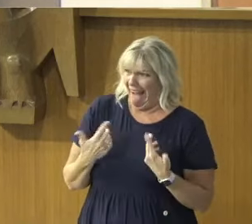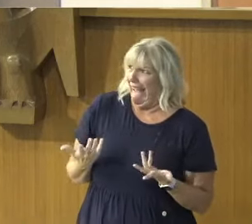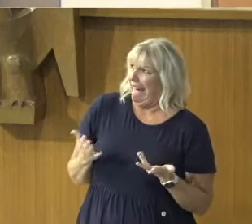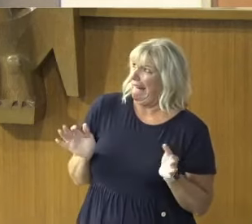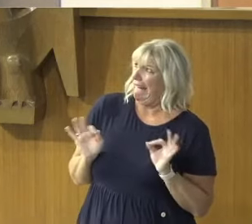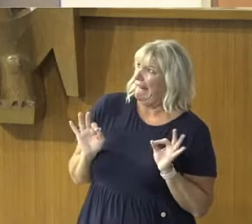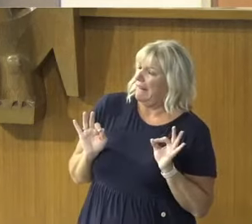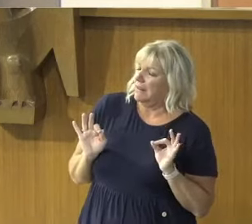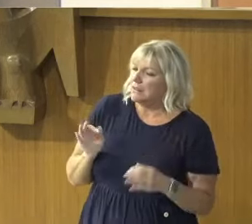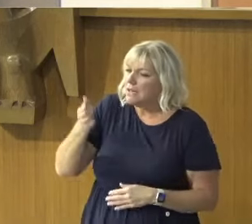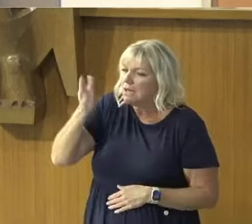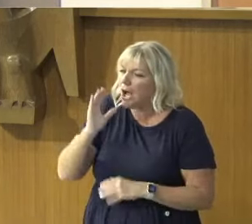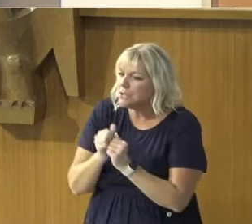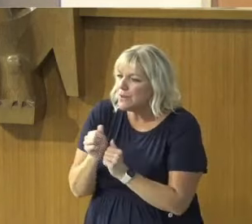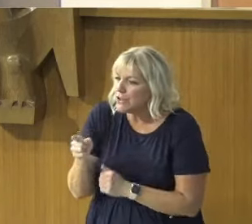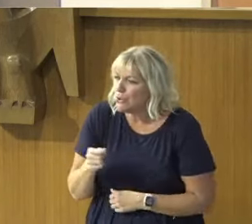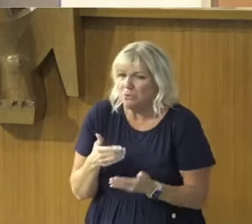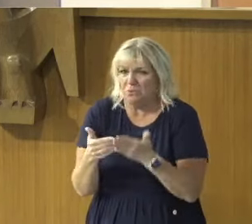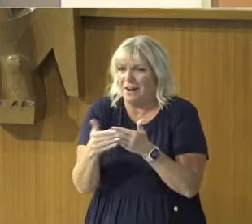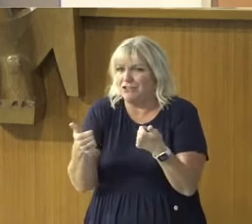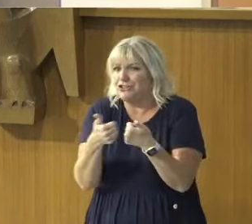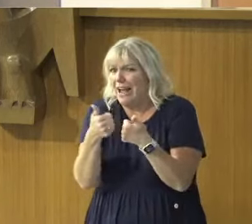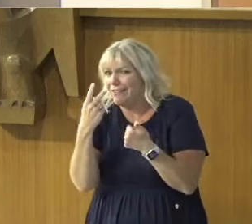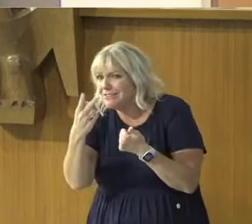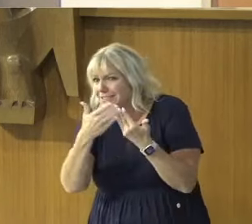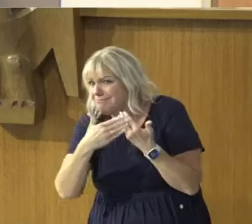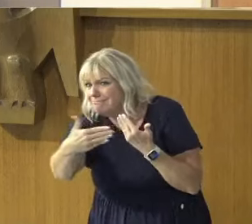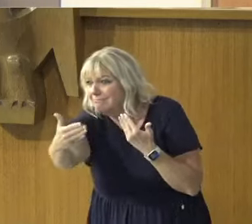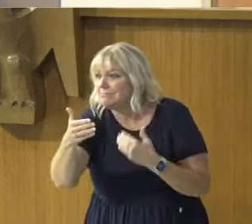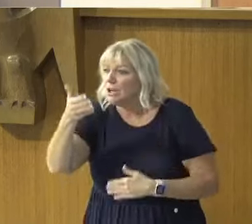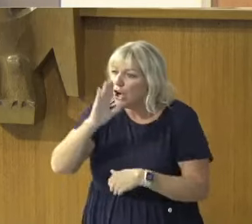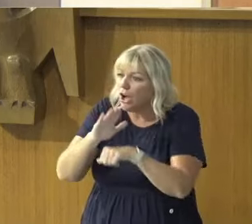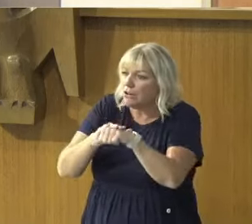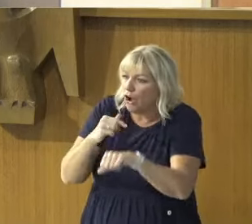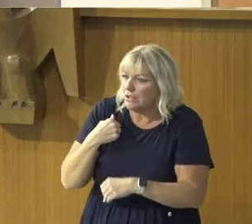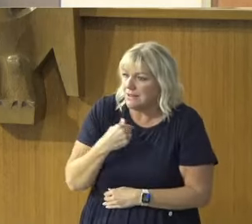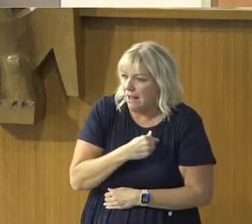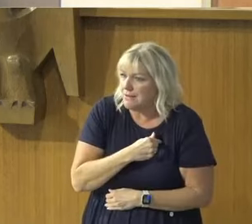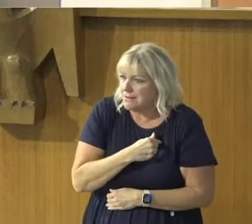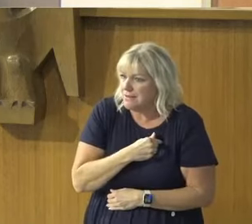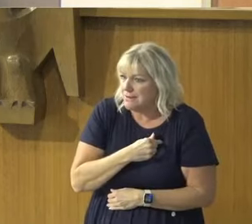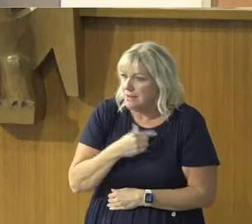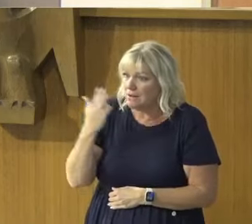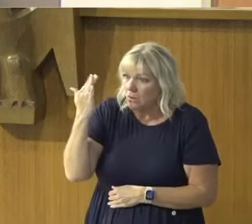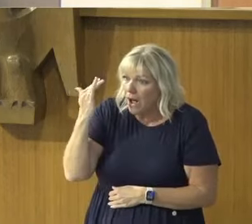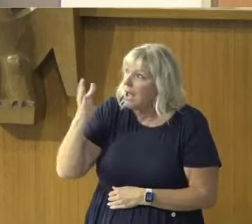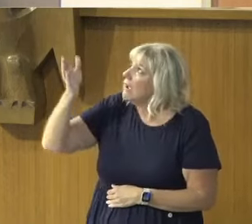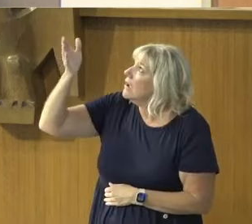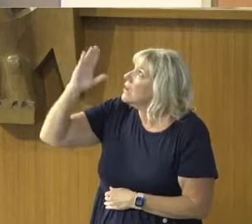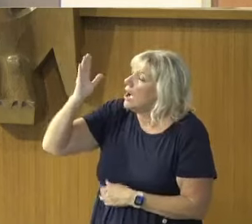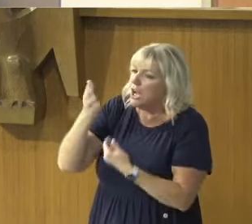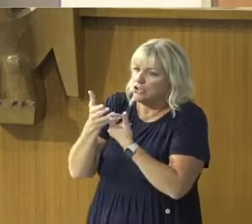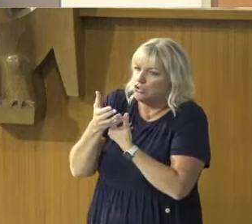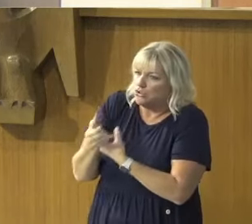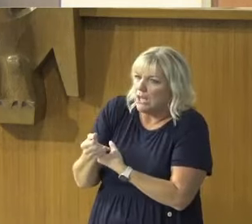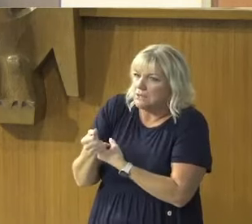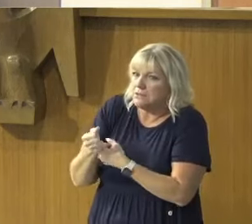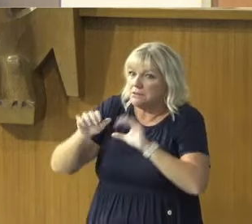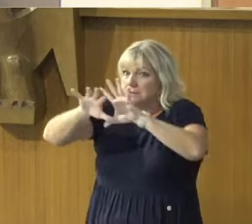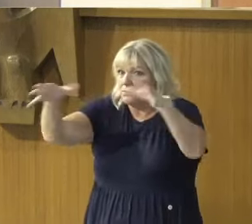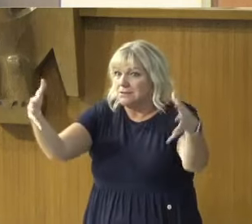will be with you whatever challenges lie ahead. God calls us because God trusts that together